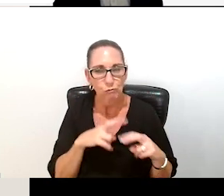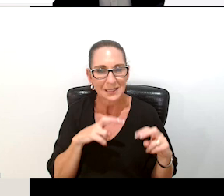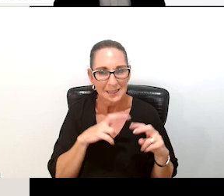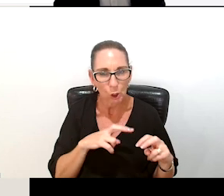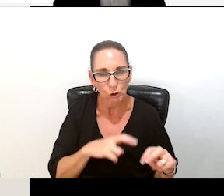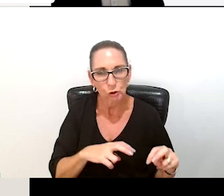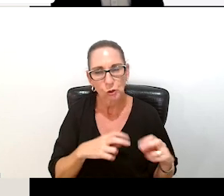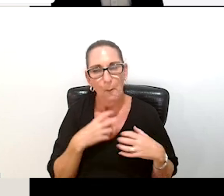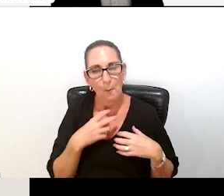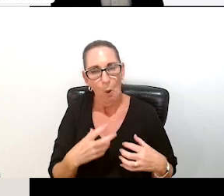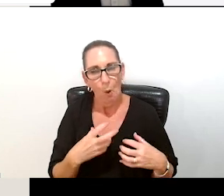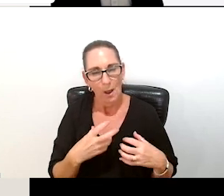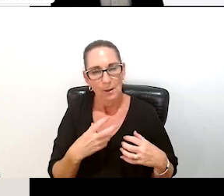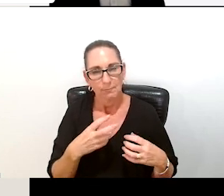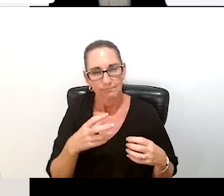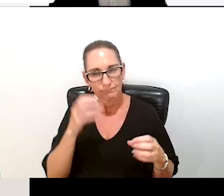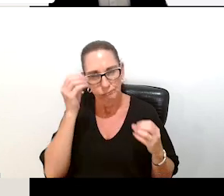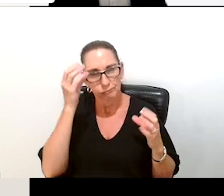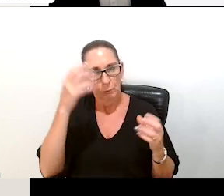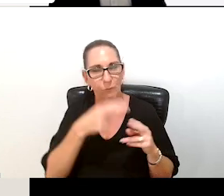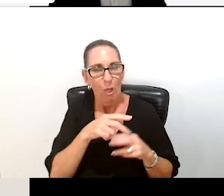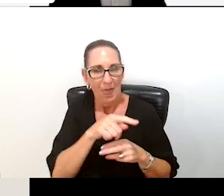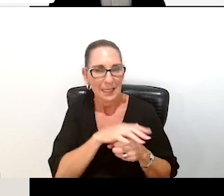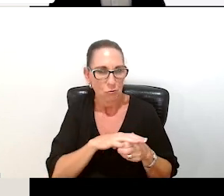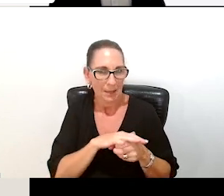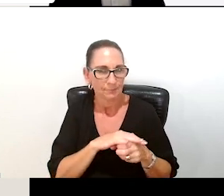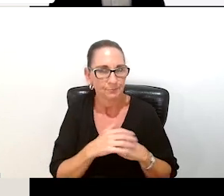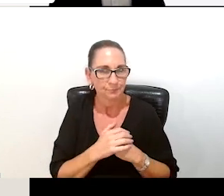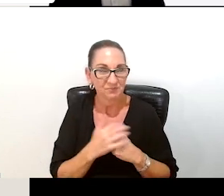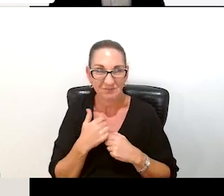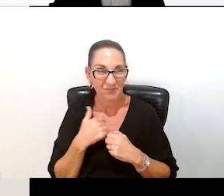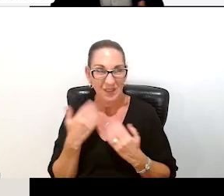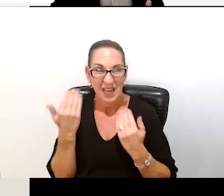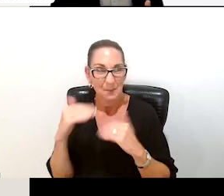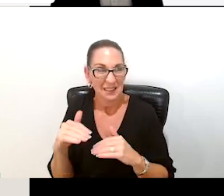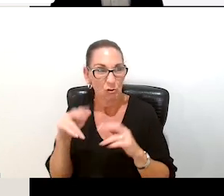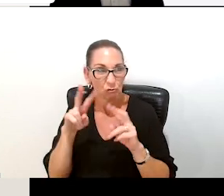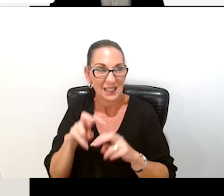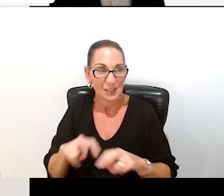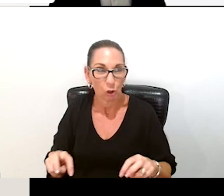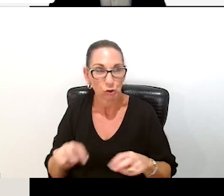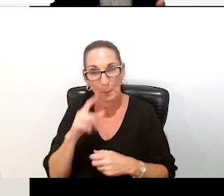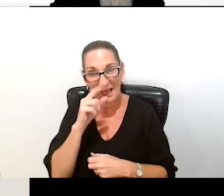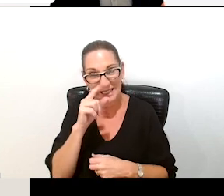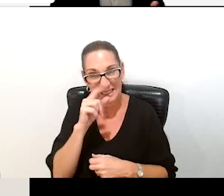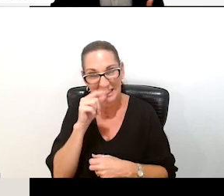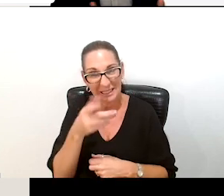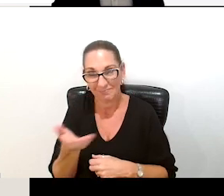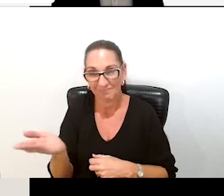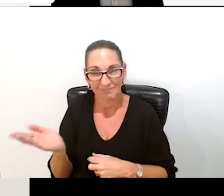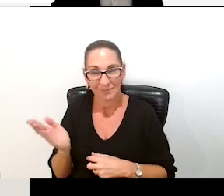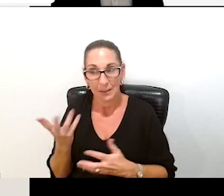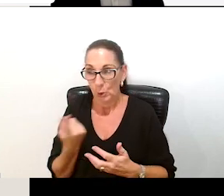and more capacity in. We have limited researcher capacity in this space. People with